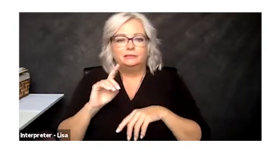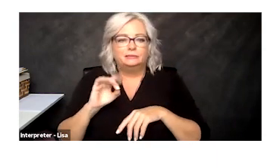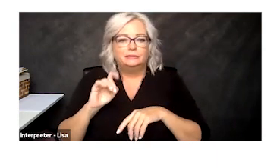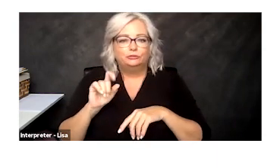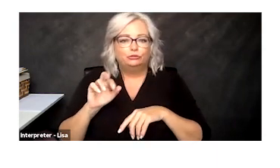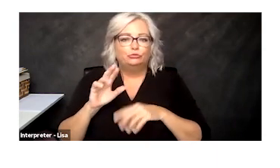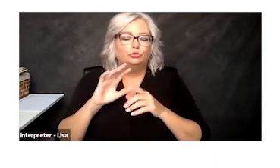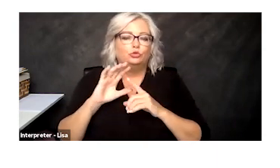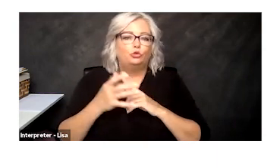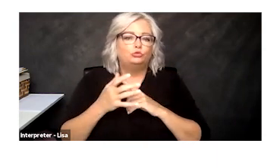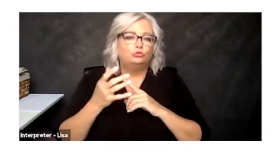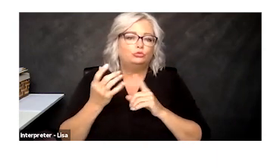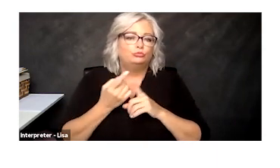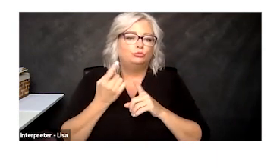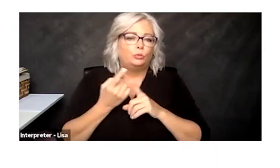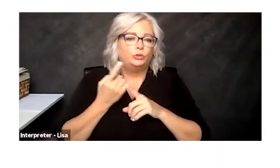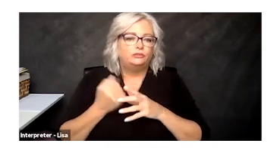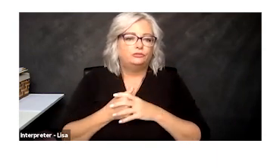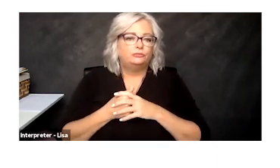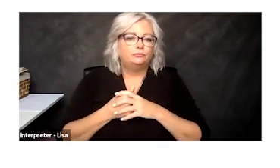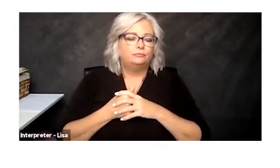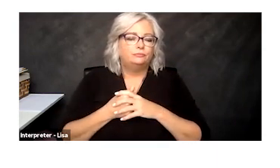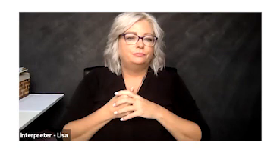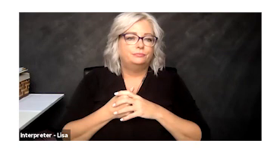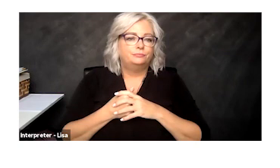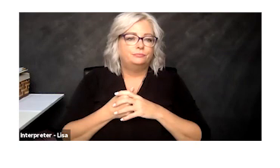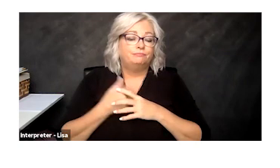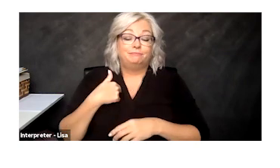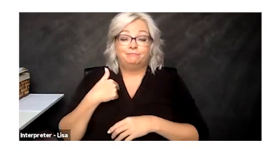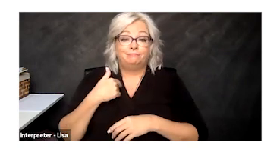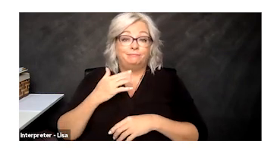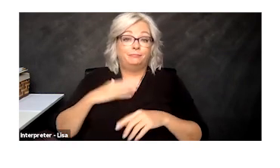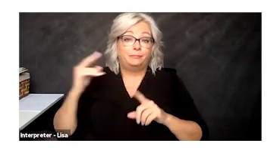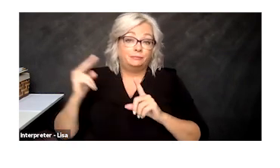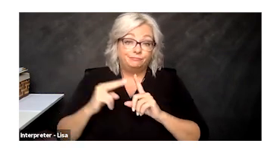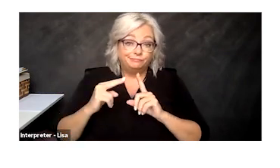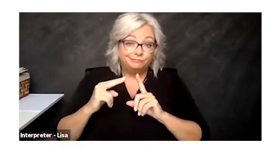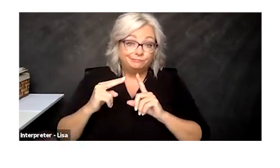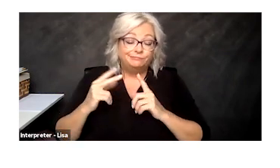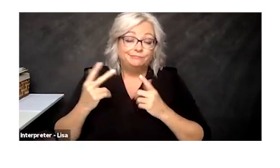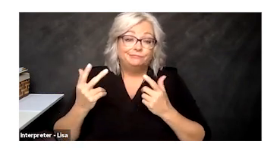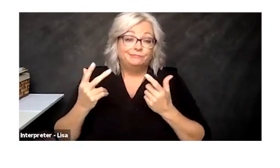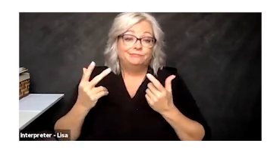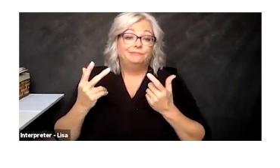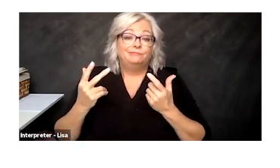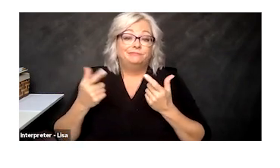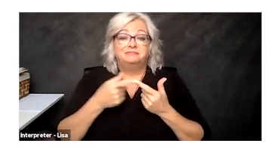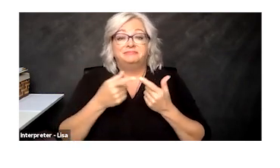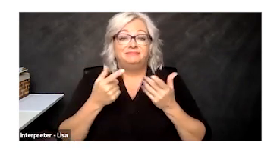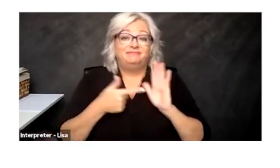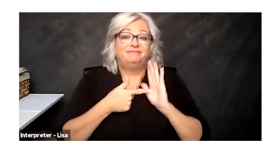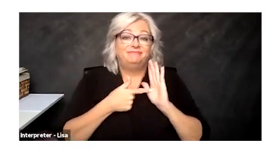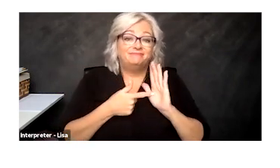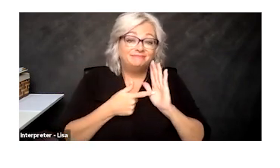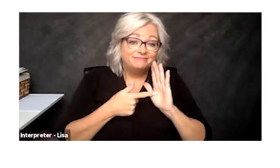appropriation. And for me, sort of emblematic of